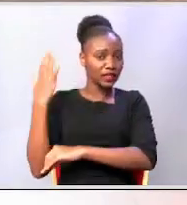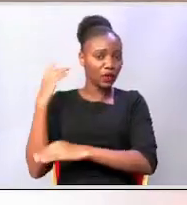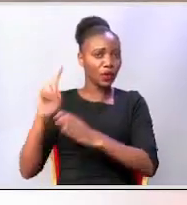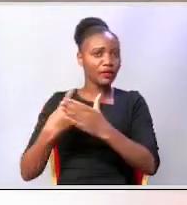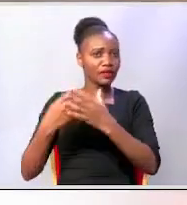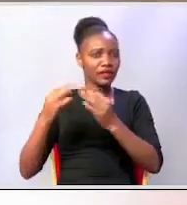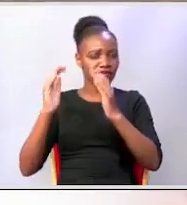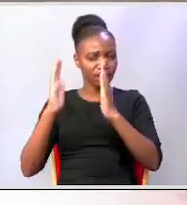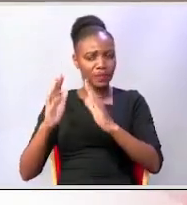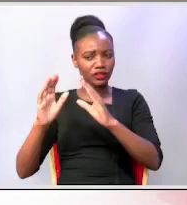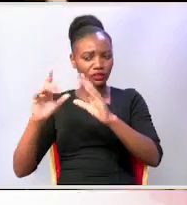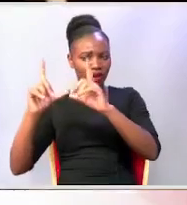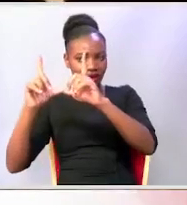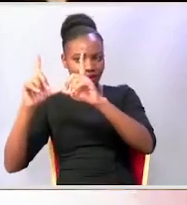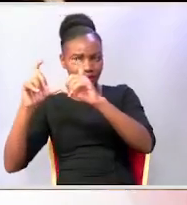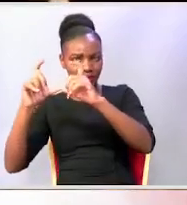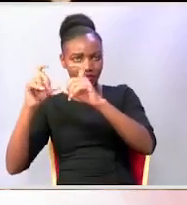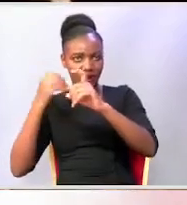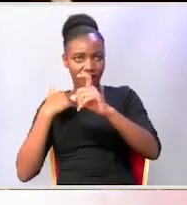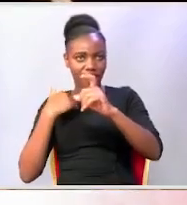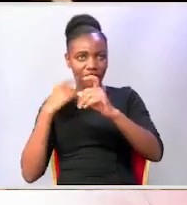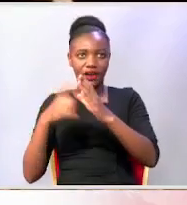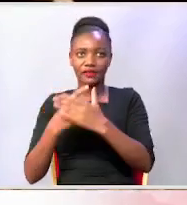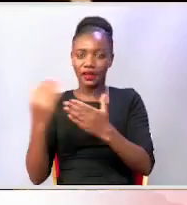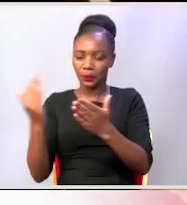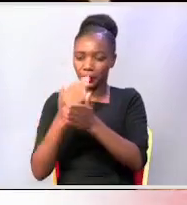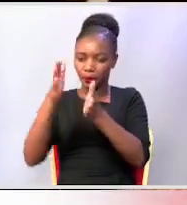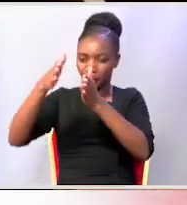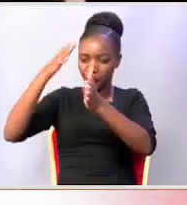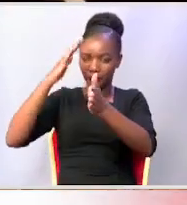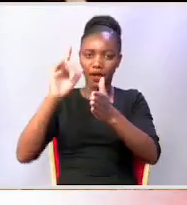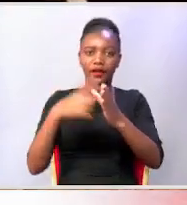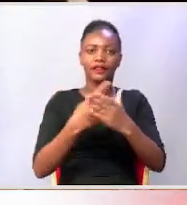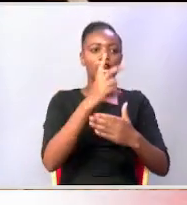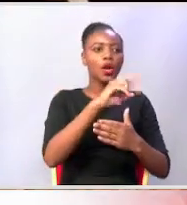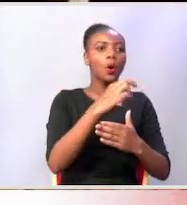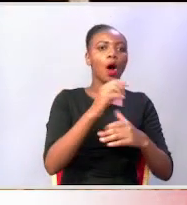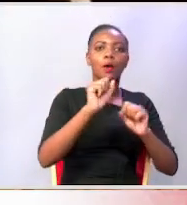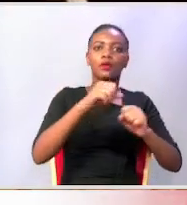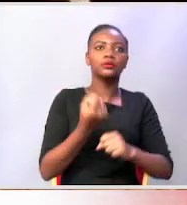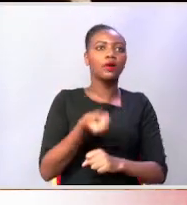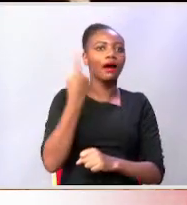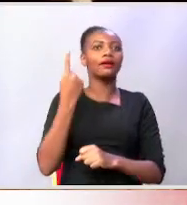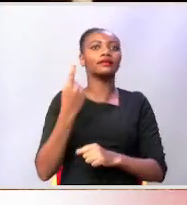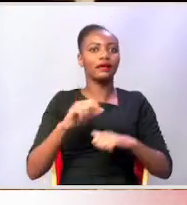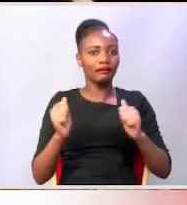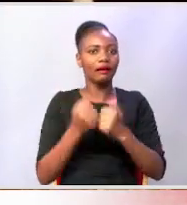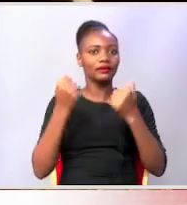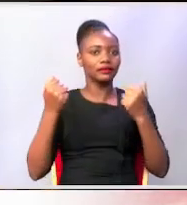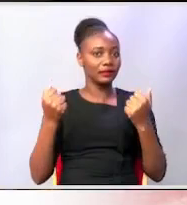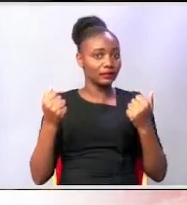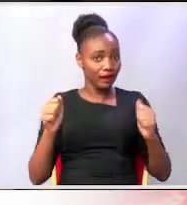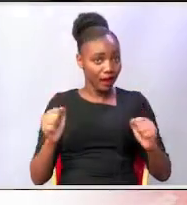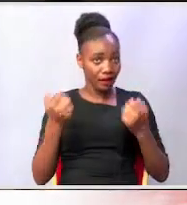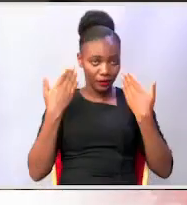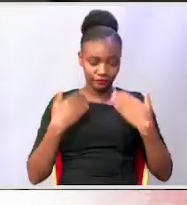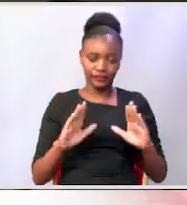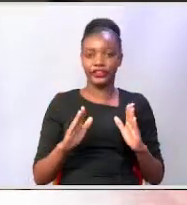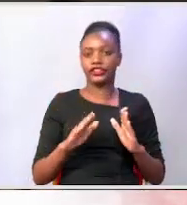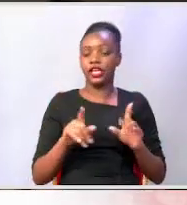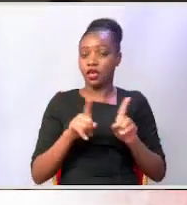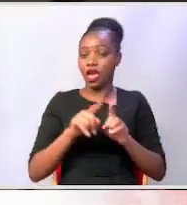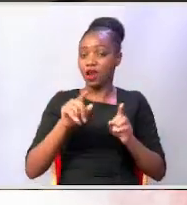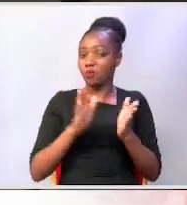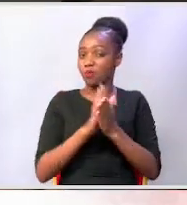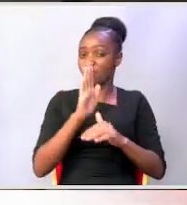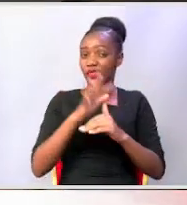took a picture of this place minus the wreckage of the bus, no one would tell that a deadly accident that claimed more than 30